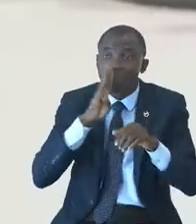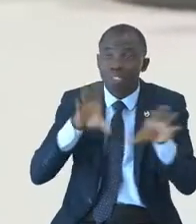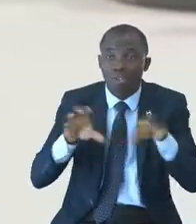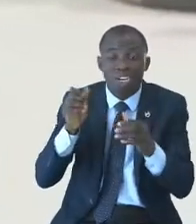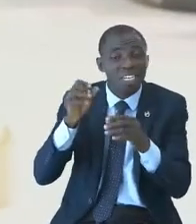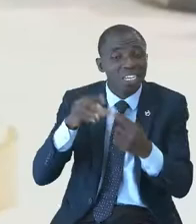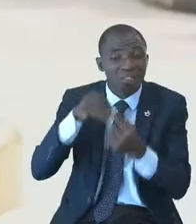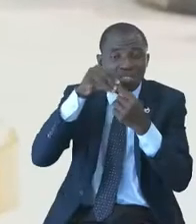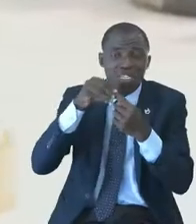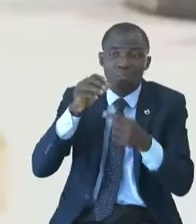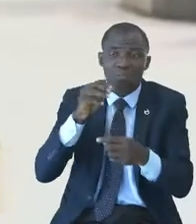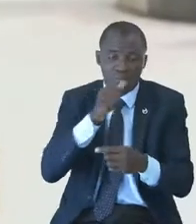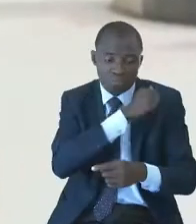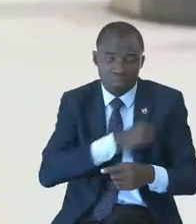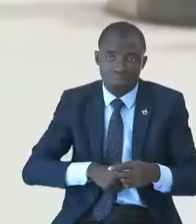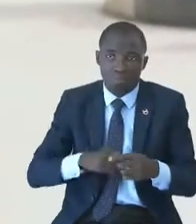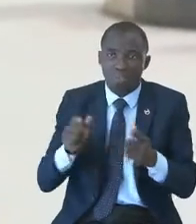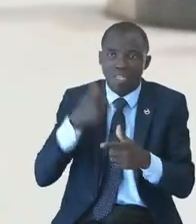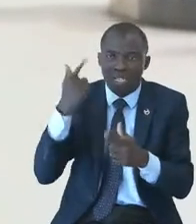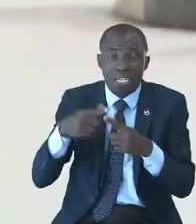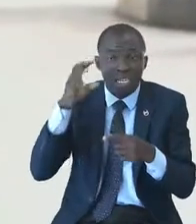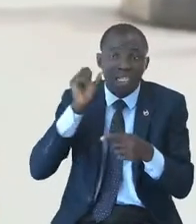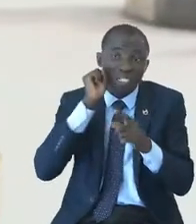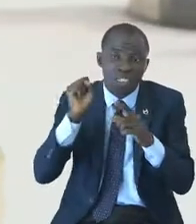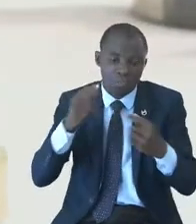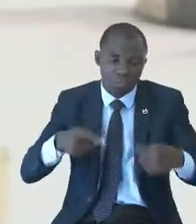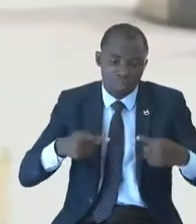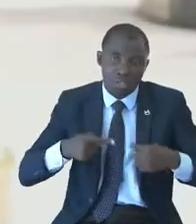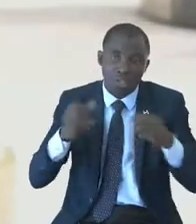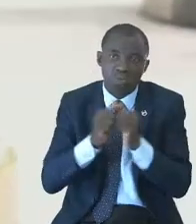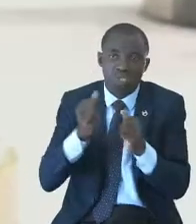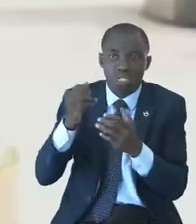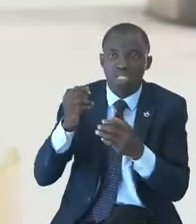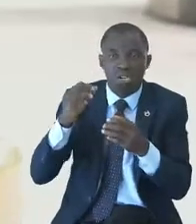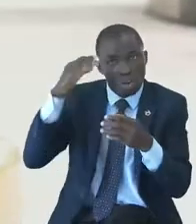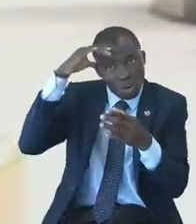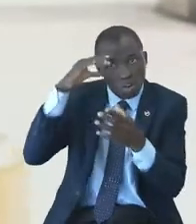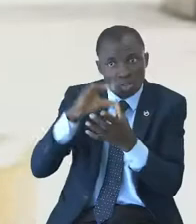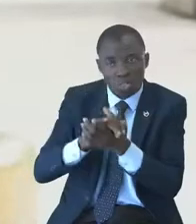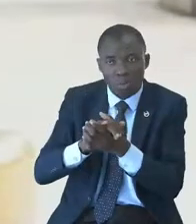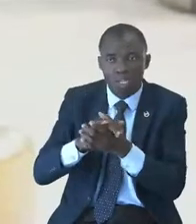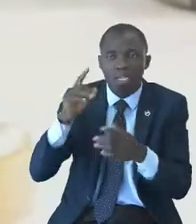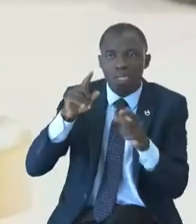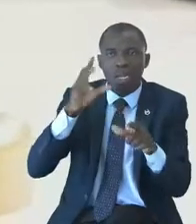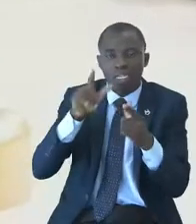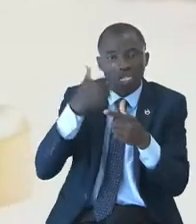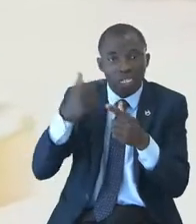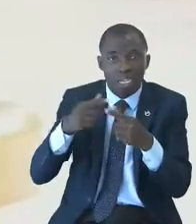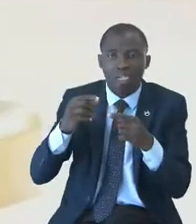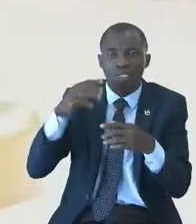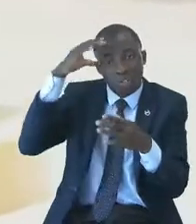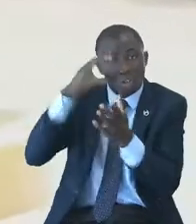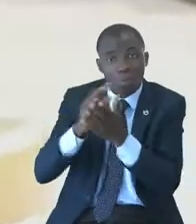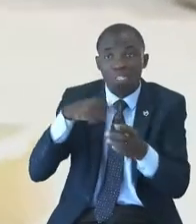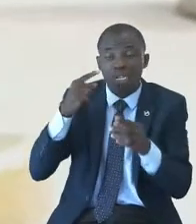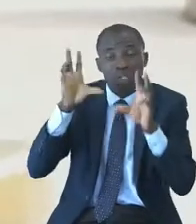time, I came back home, explained and discussed with my husband. He said there is no money for now, but we have to come back home. Ever since then, we